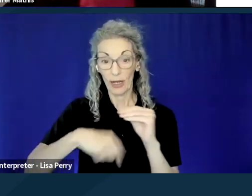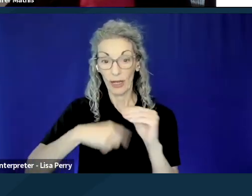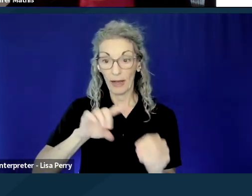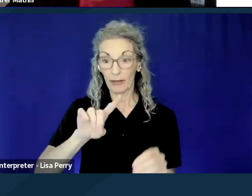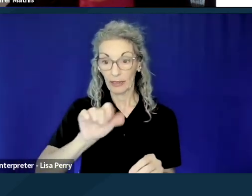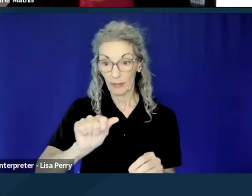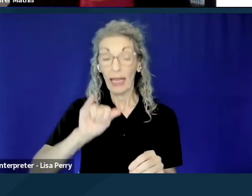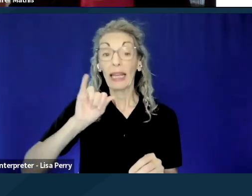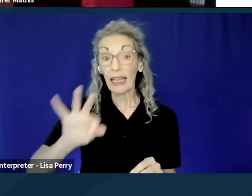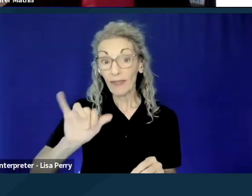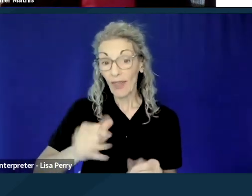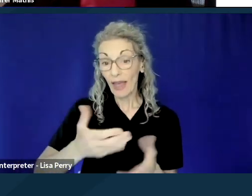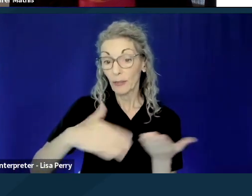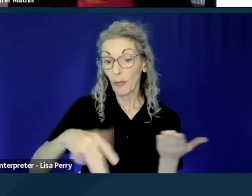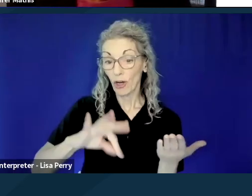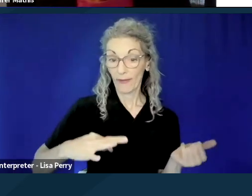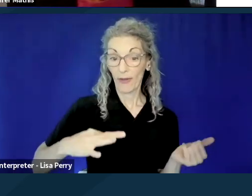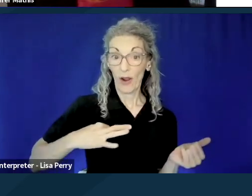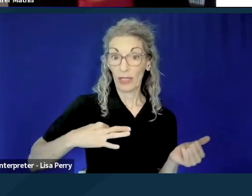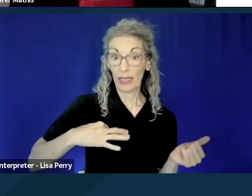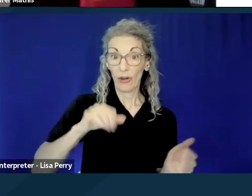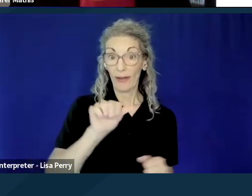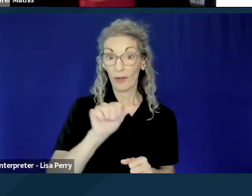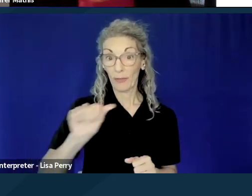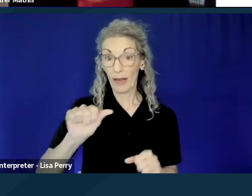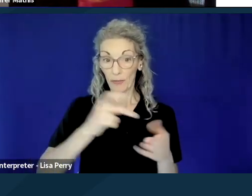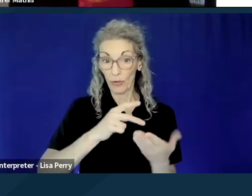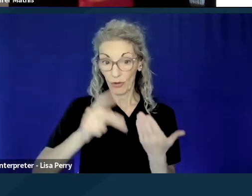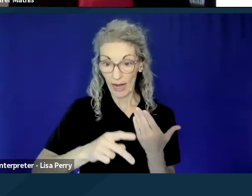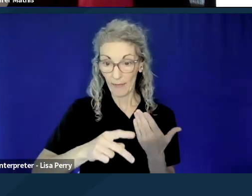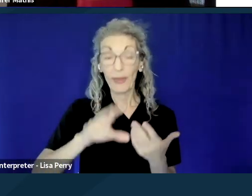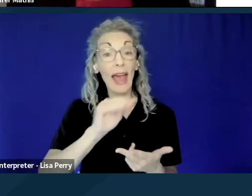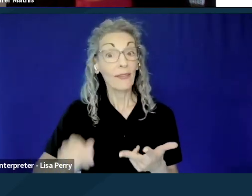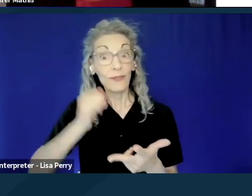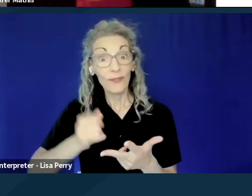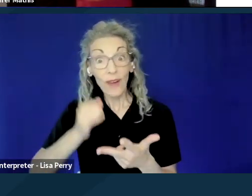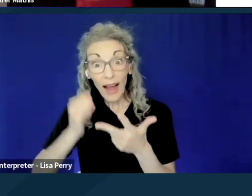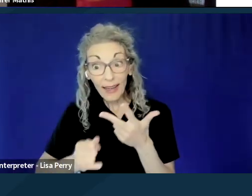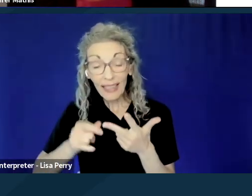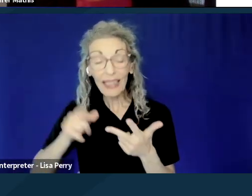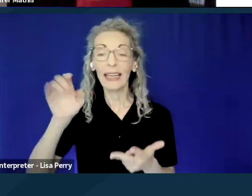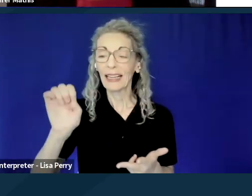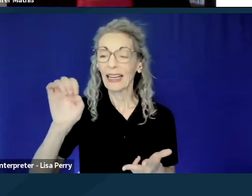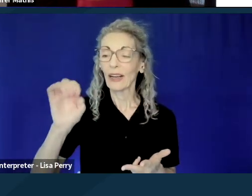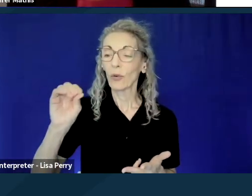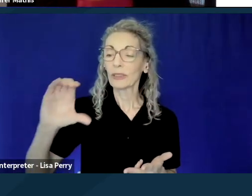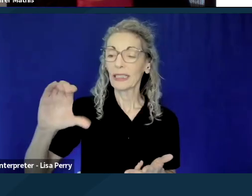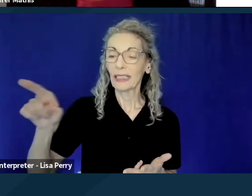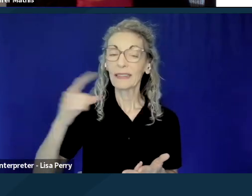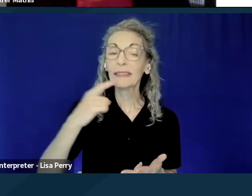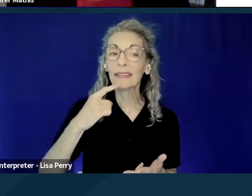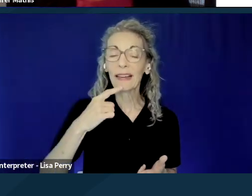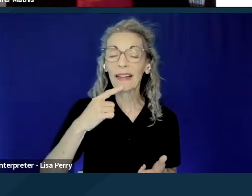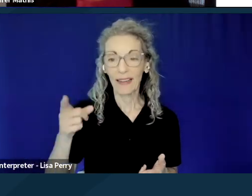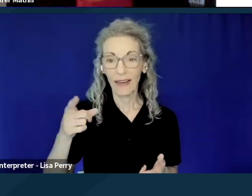voluntary affirmative action program. And then finally, the EEOC said that it